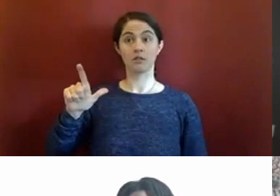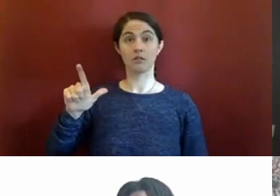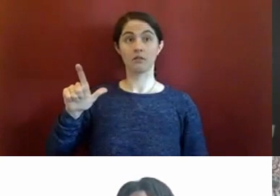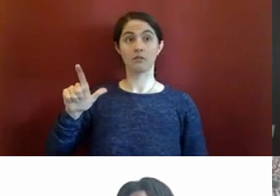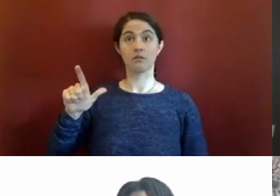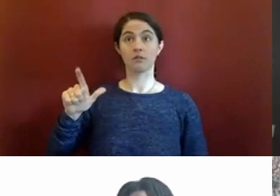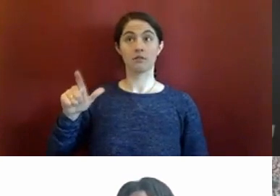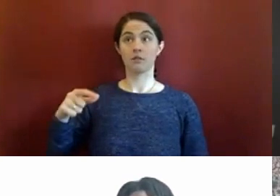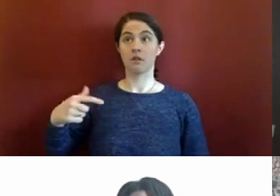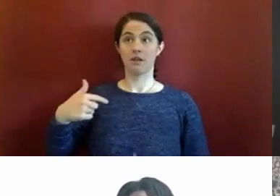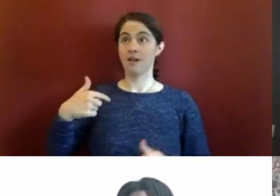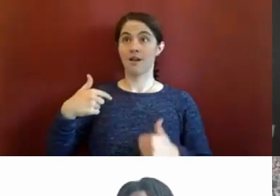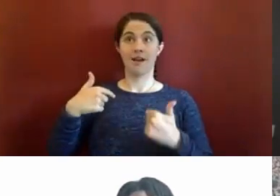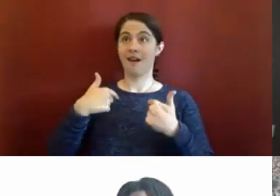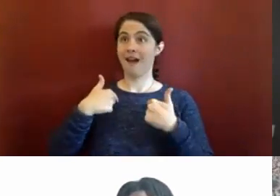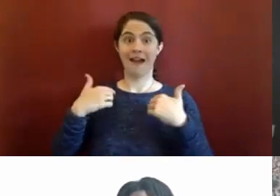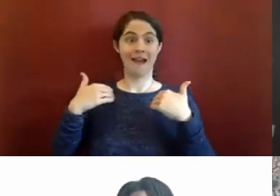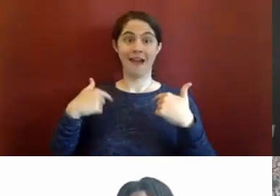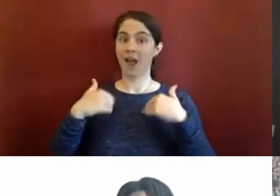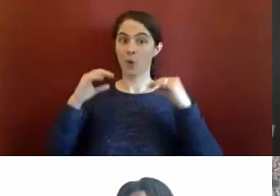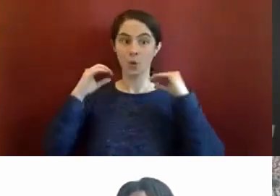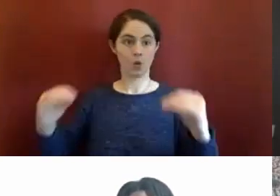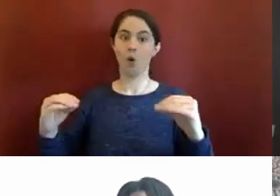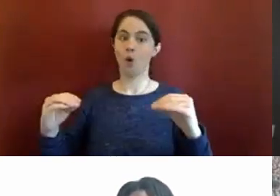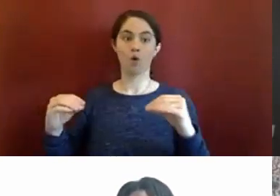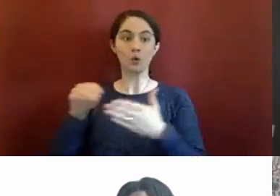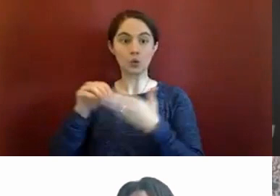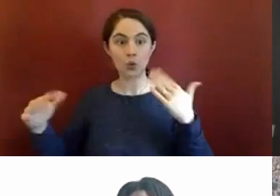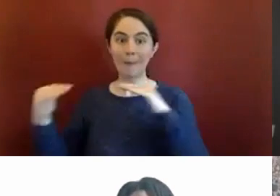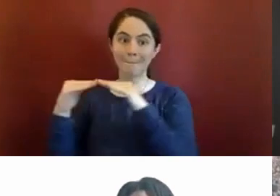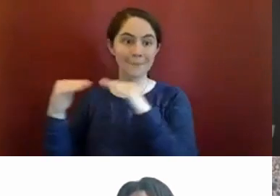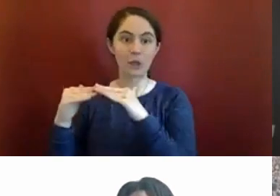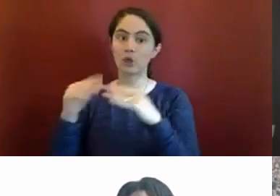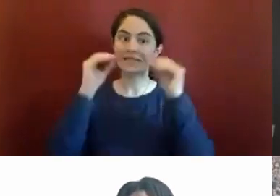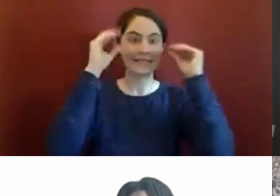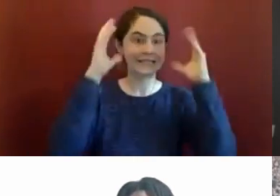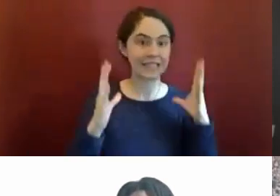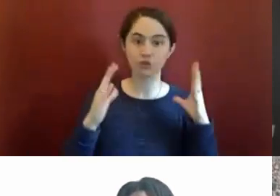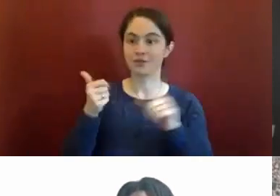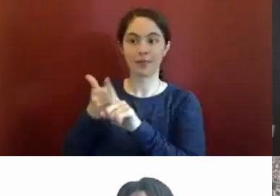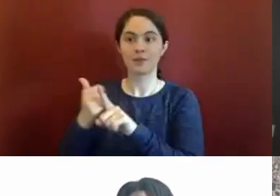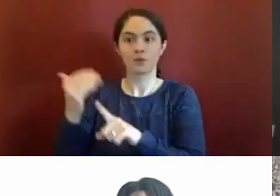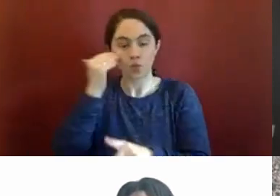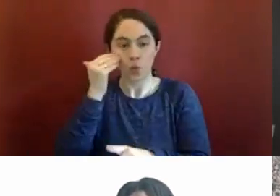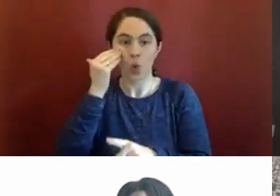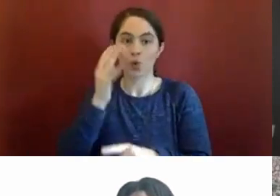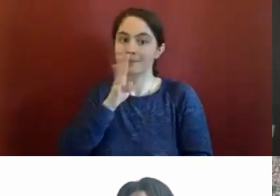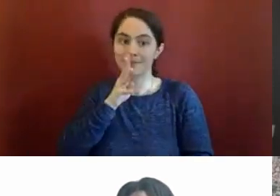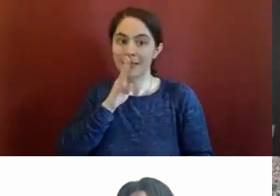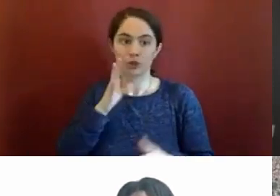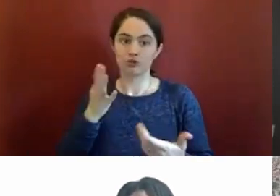a student or teacher can help me to what is he saying or can explain to me what he's talking